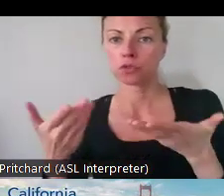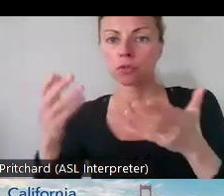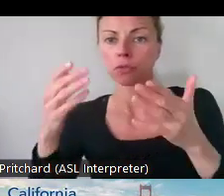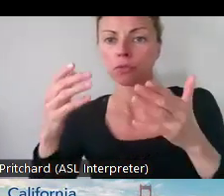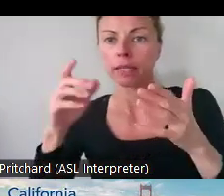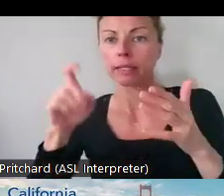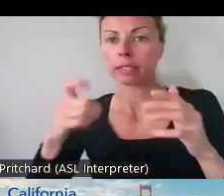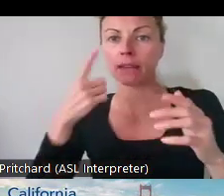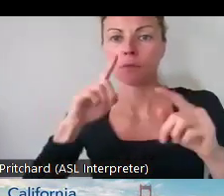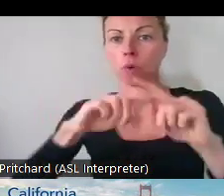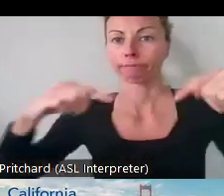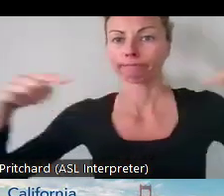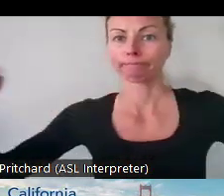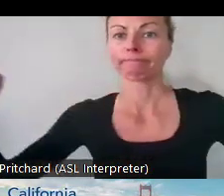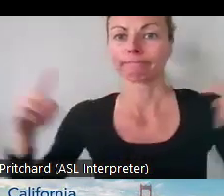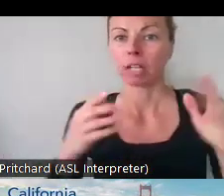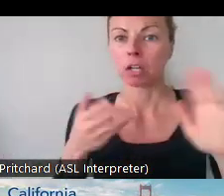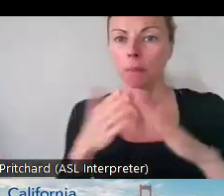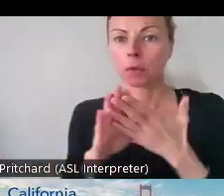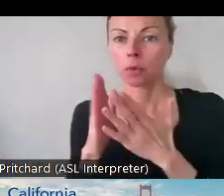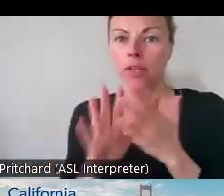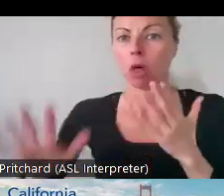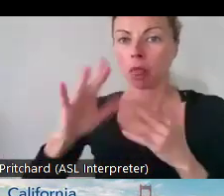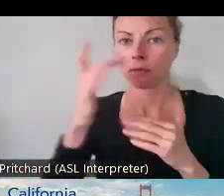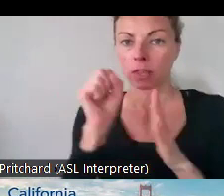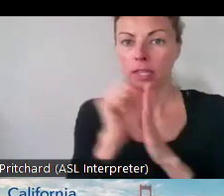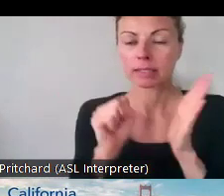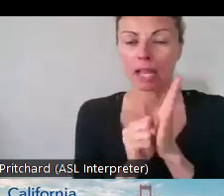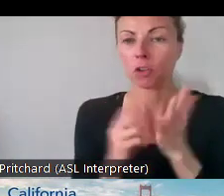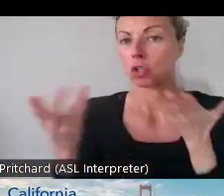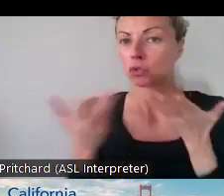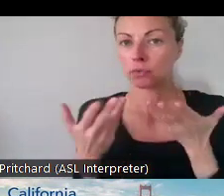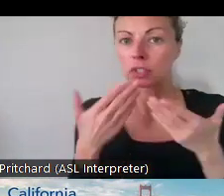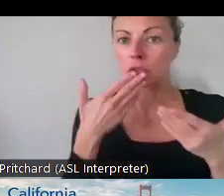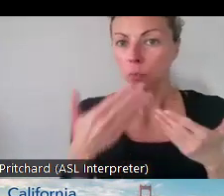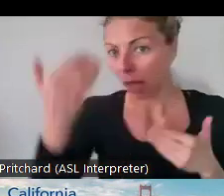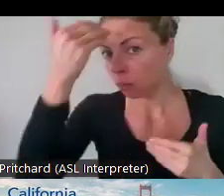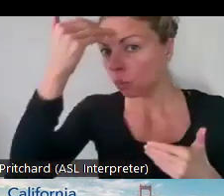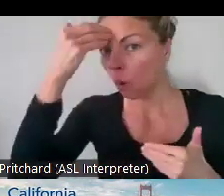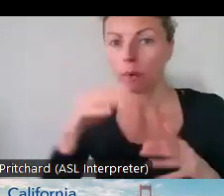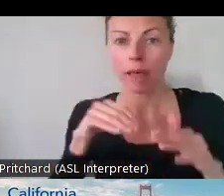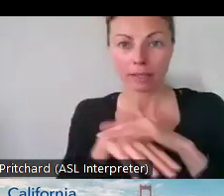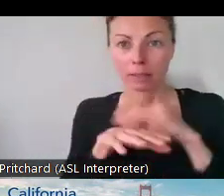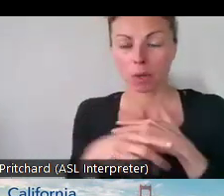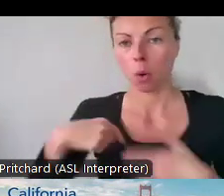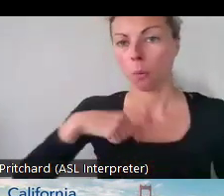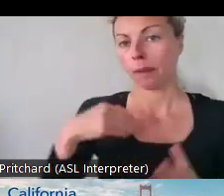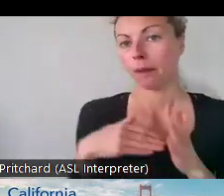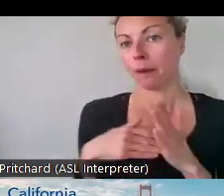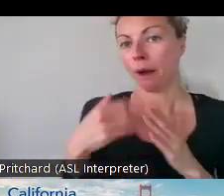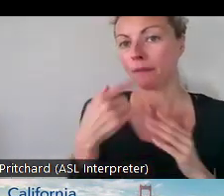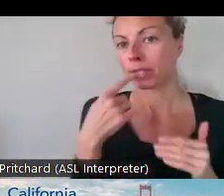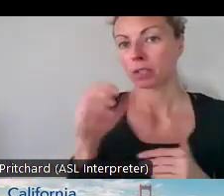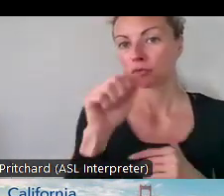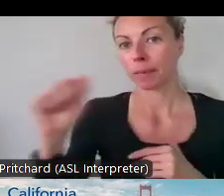state, that our services are well-known and accessible. I think we often say that our AAA and